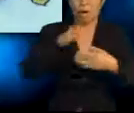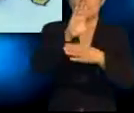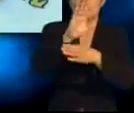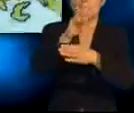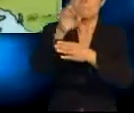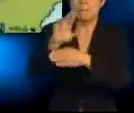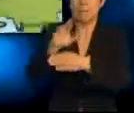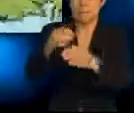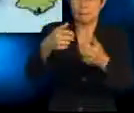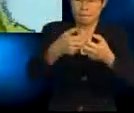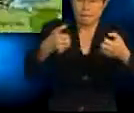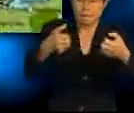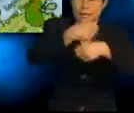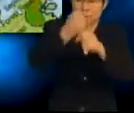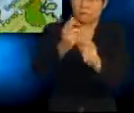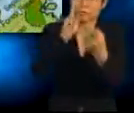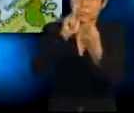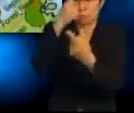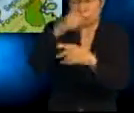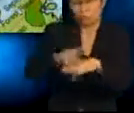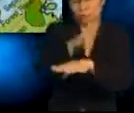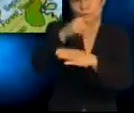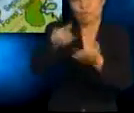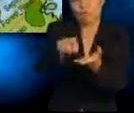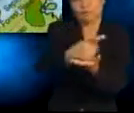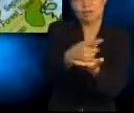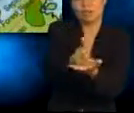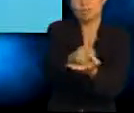magnet makes it suitable for use in a compass.